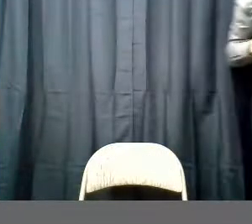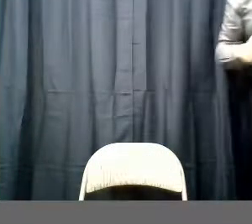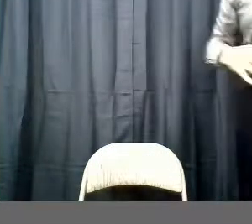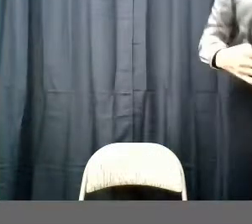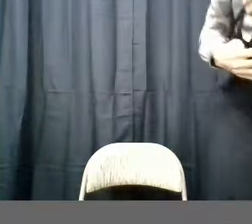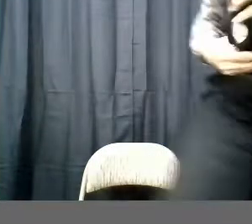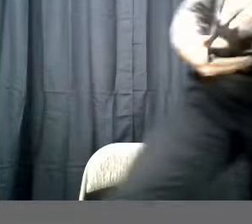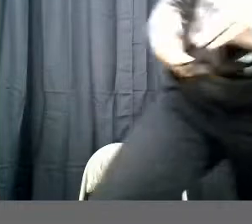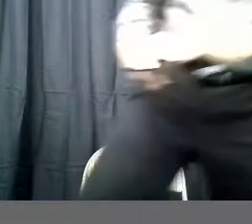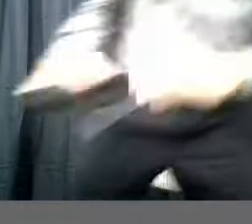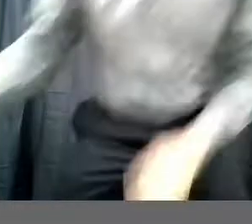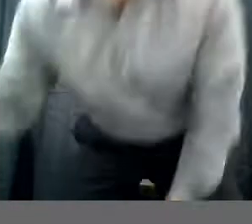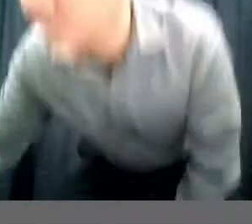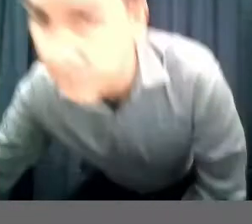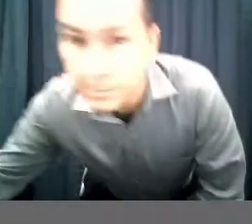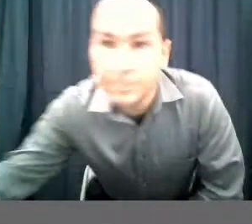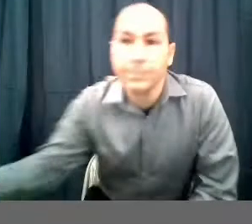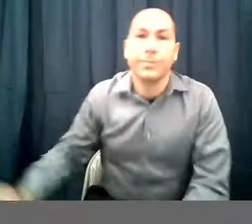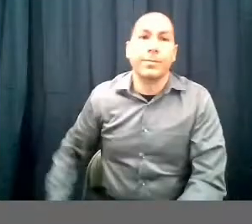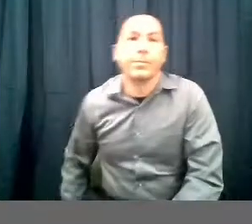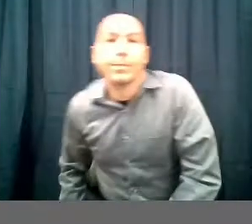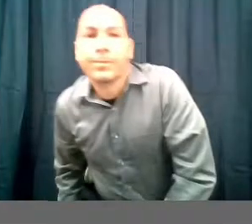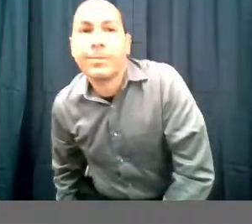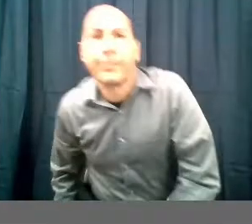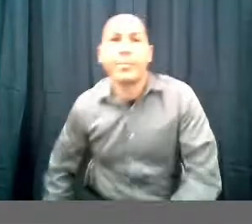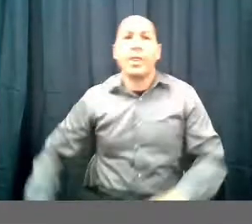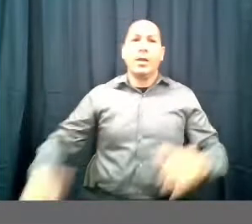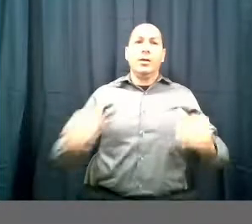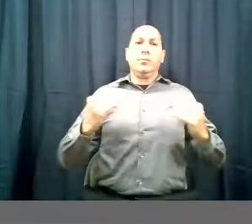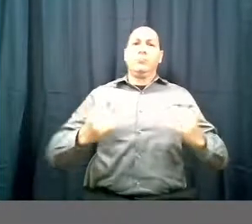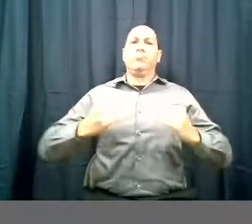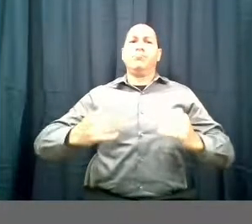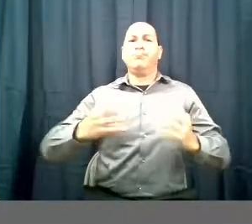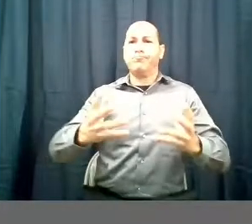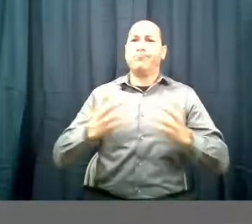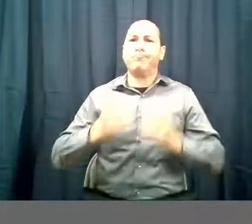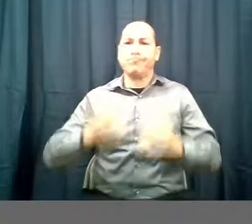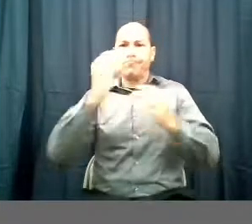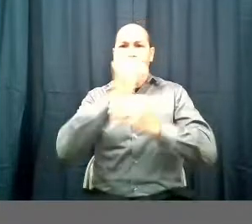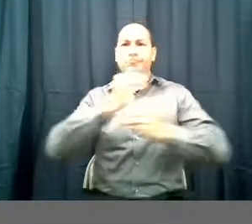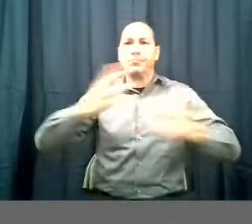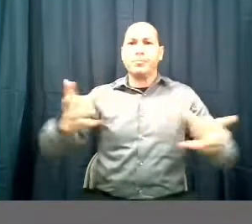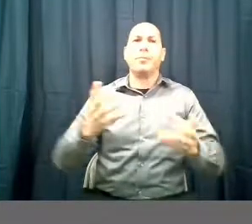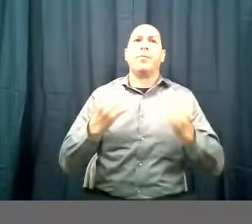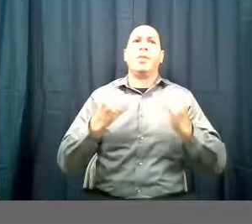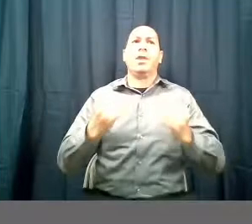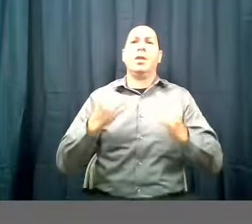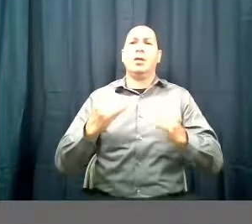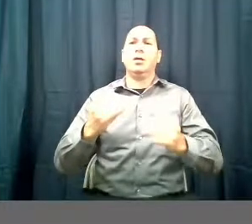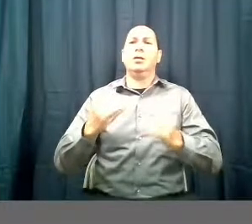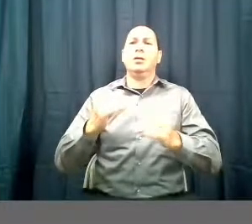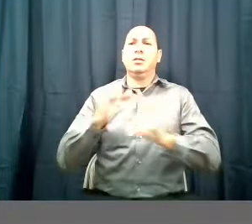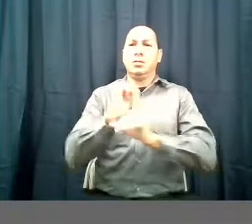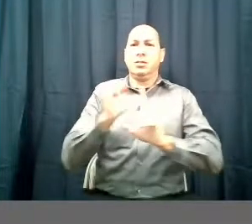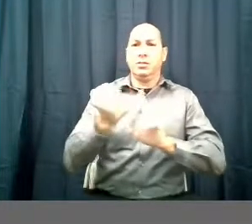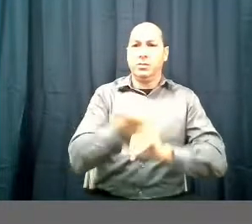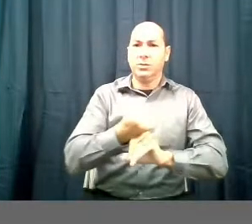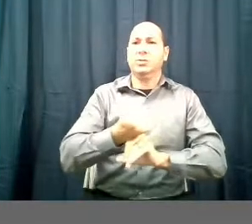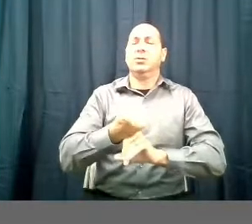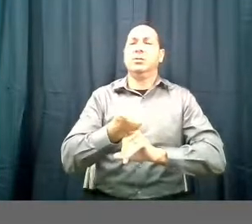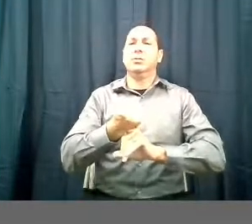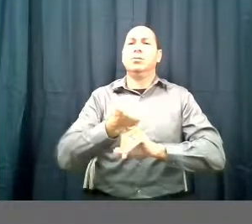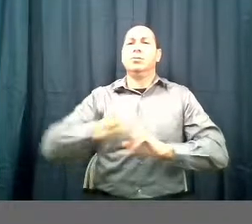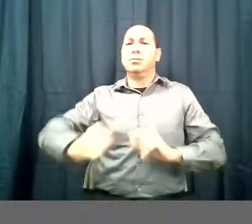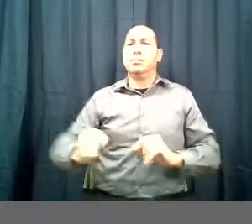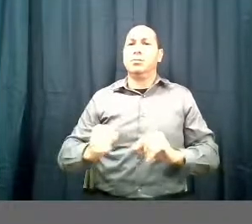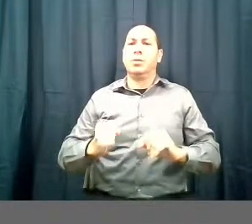I need to bring it to the current situation because there's been a lot of discussion at transition meetings and other with regard to the first